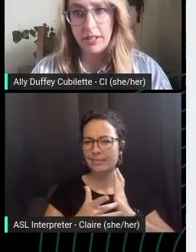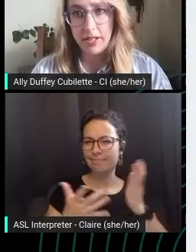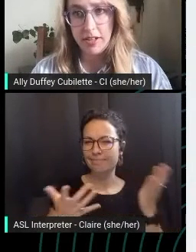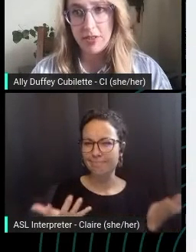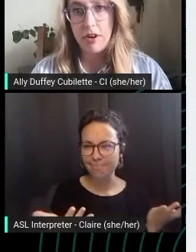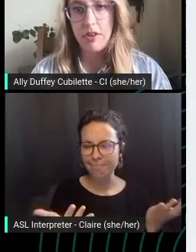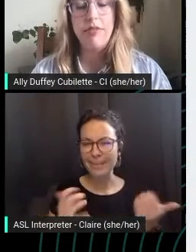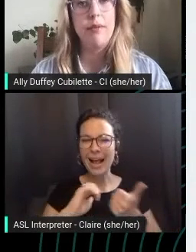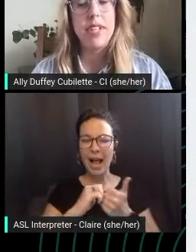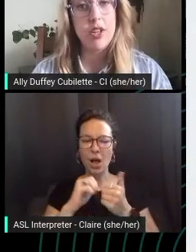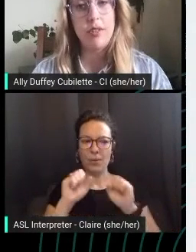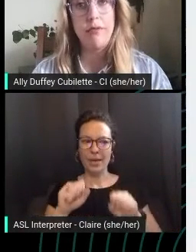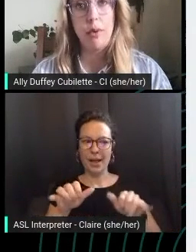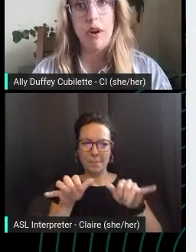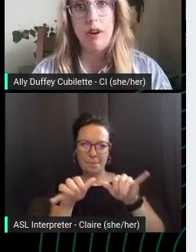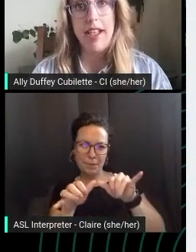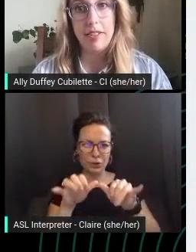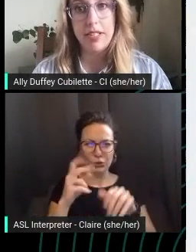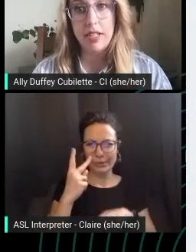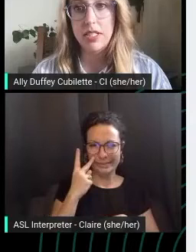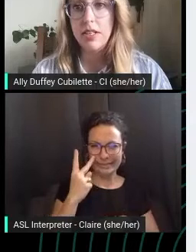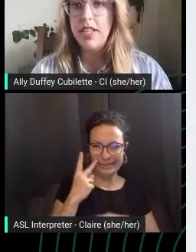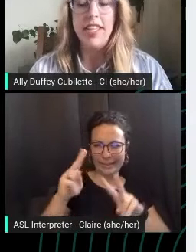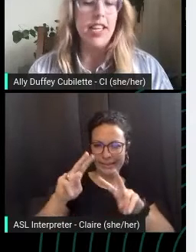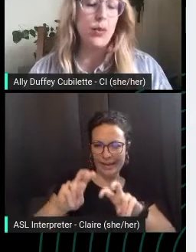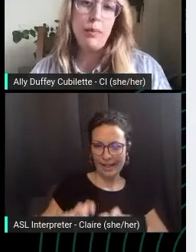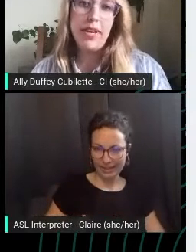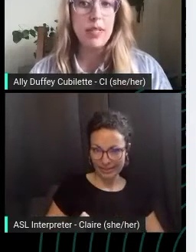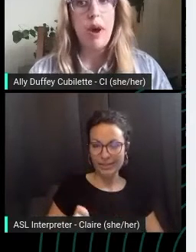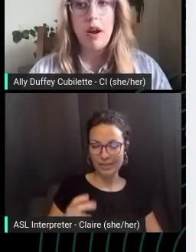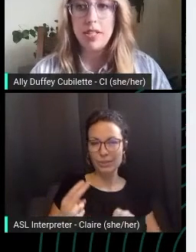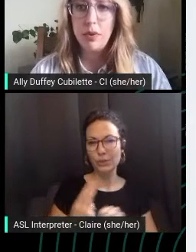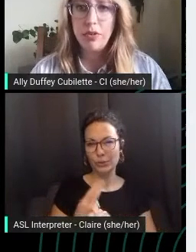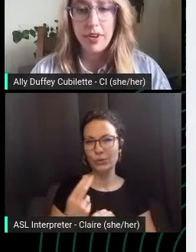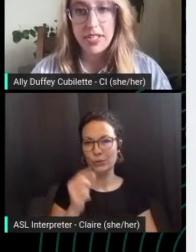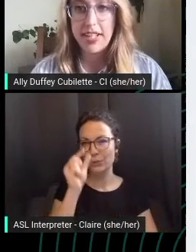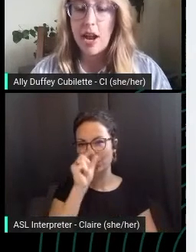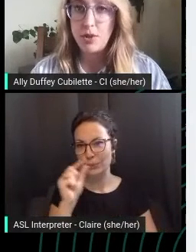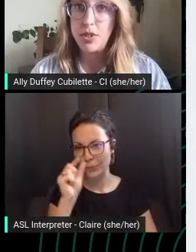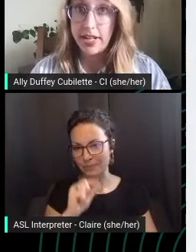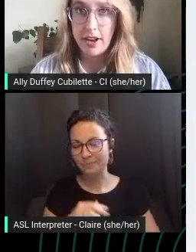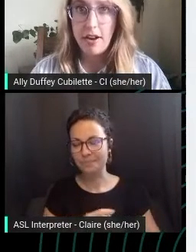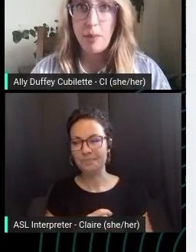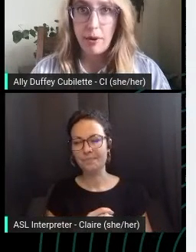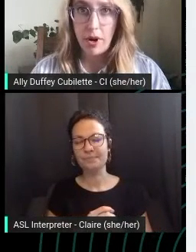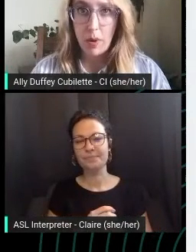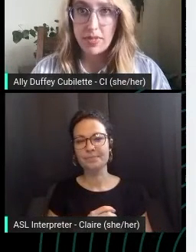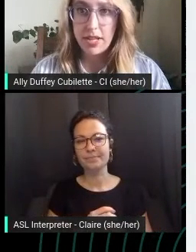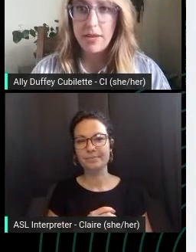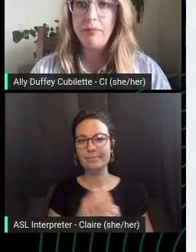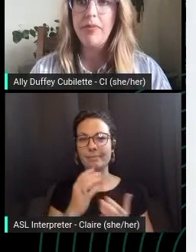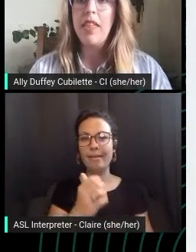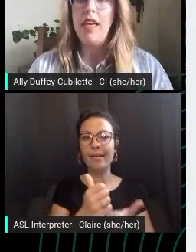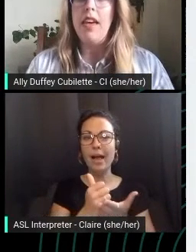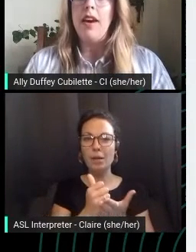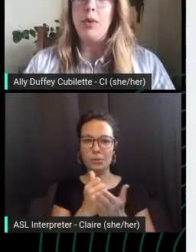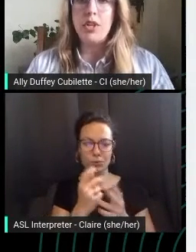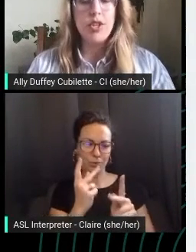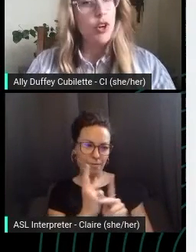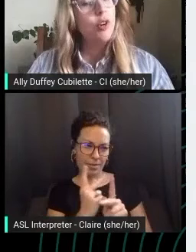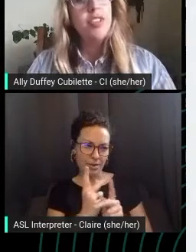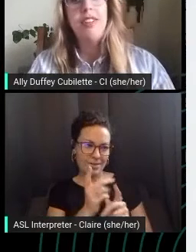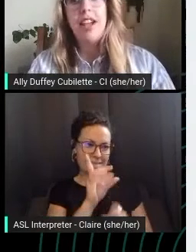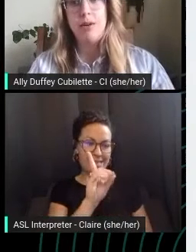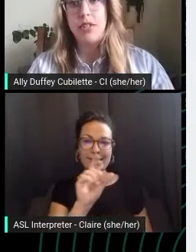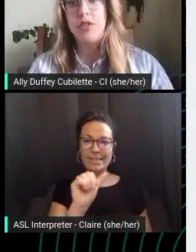Google Analytics are the foundation for our analysis. It's what makes it possible for us to capture data about our website, which